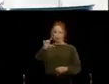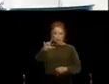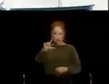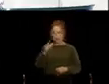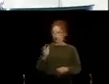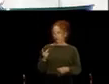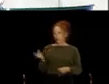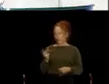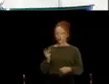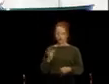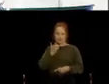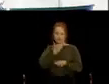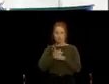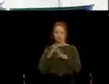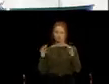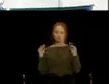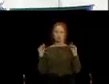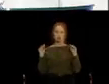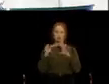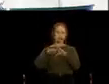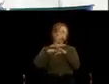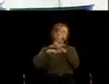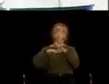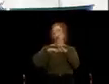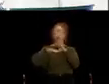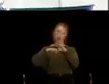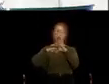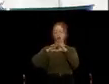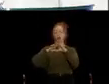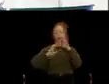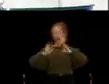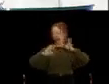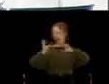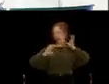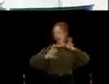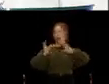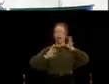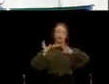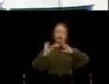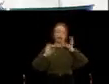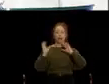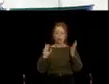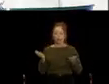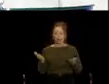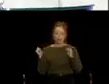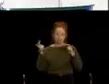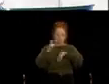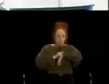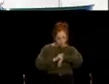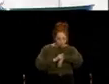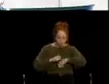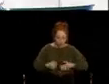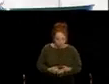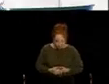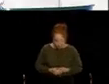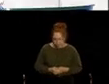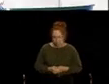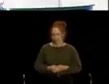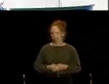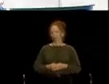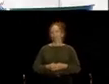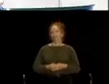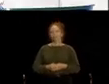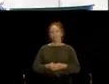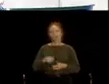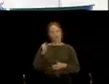shut up. All we would do was talk her ear off and our own. And so they were